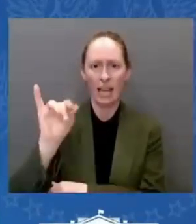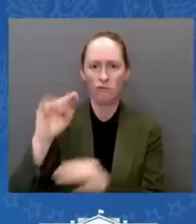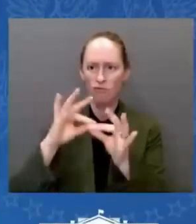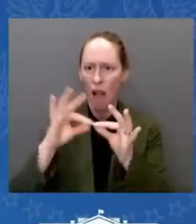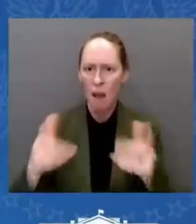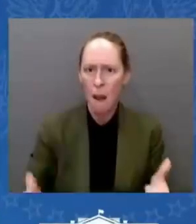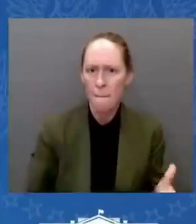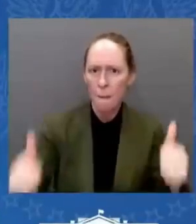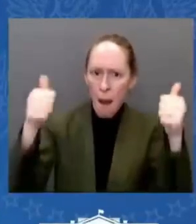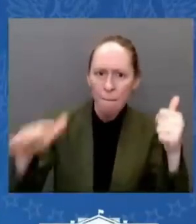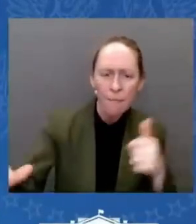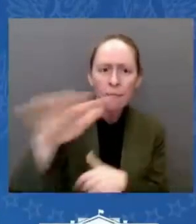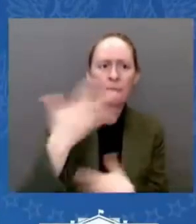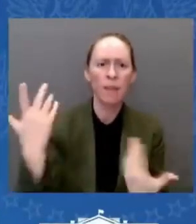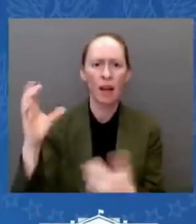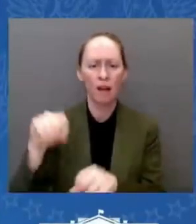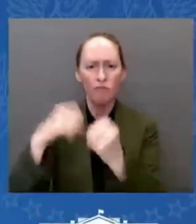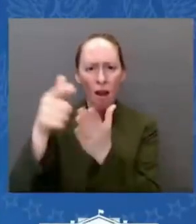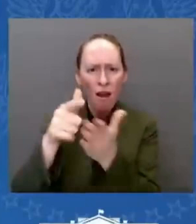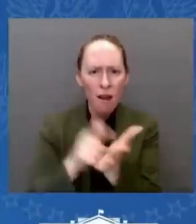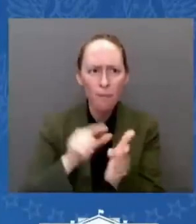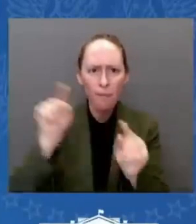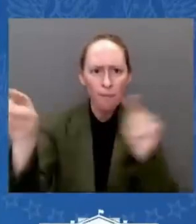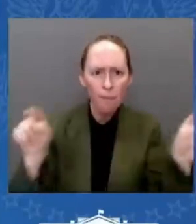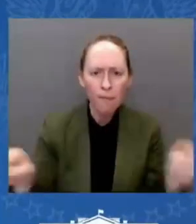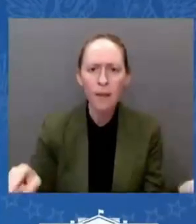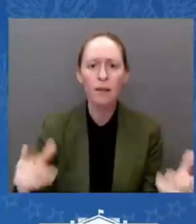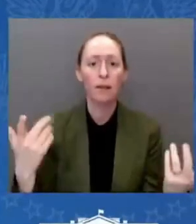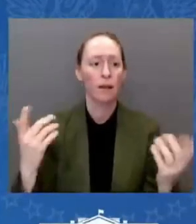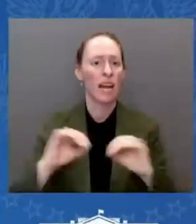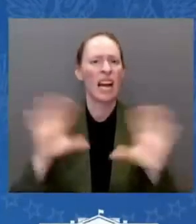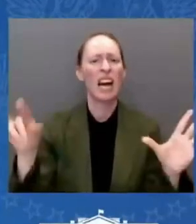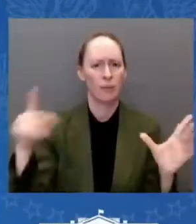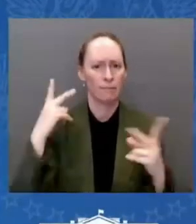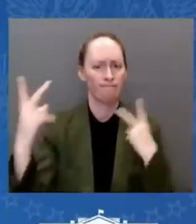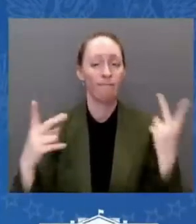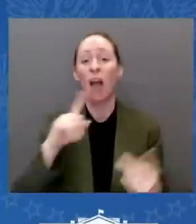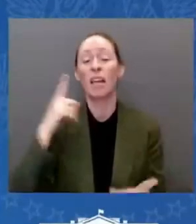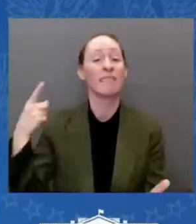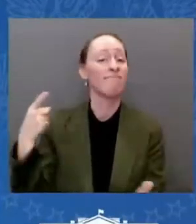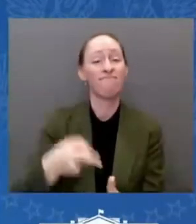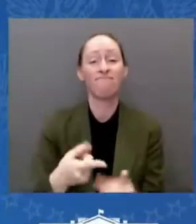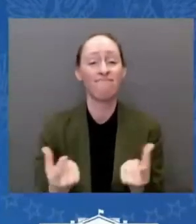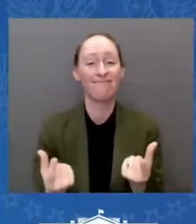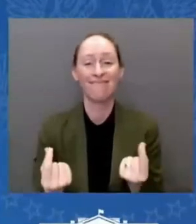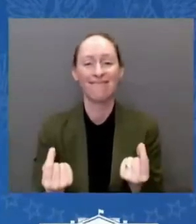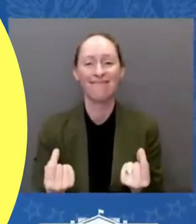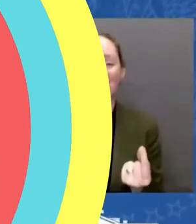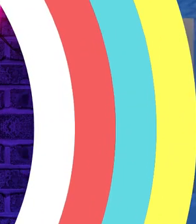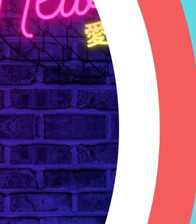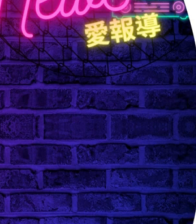they sent a clear and unmistakable message that they want to preserve our democracy and protect the right to choose in this